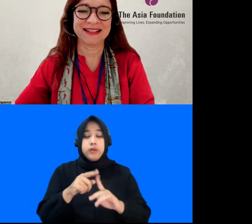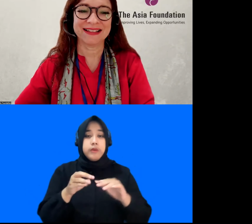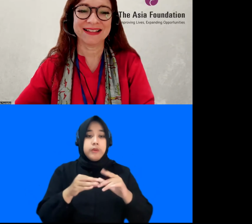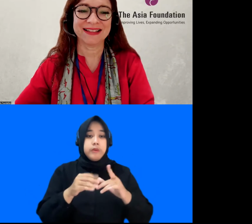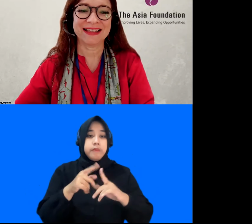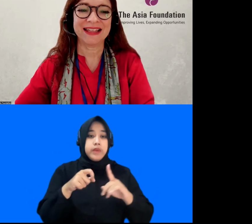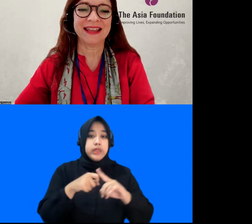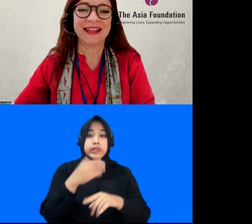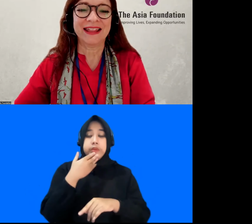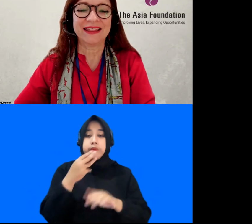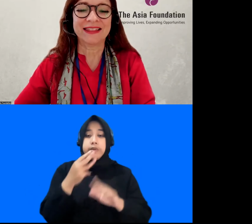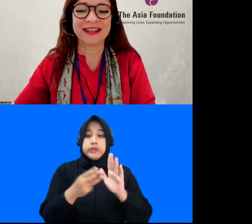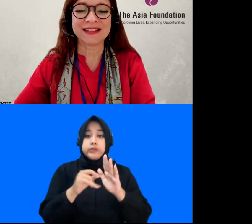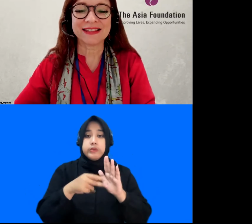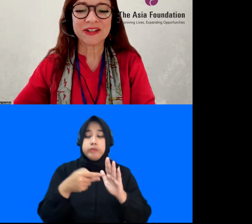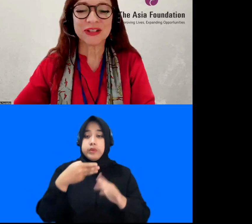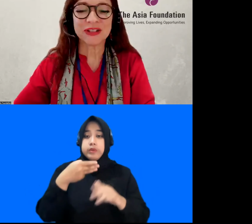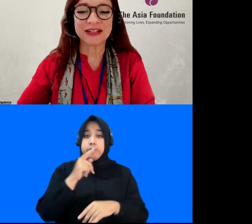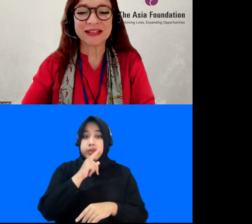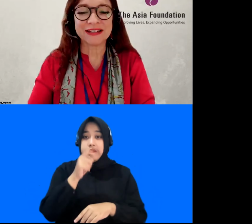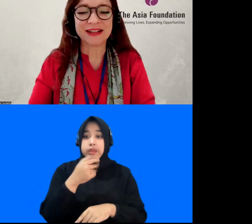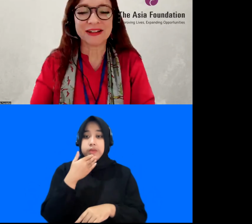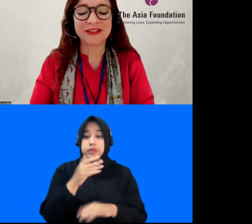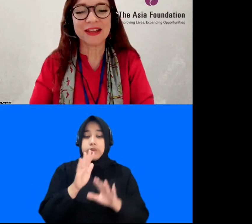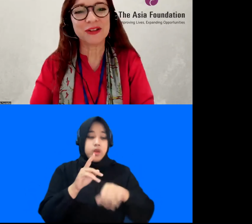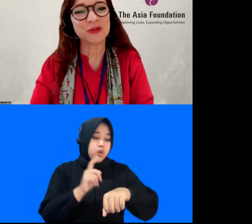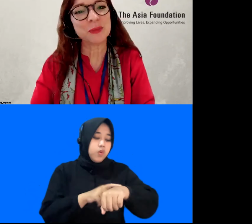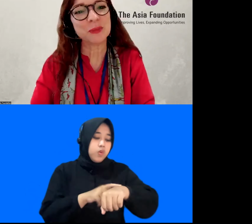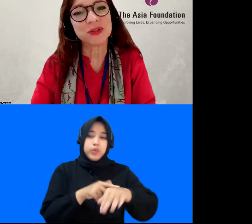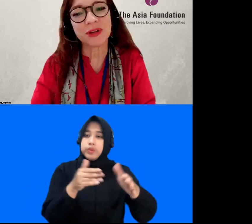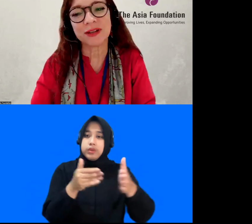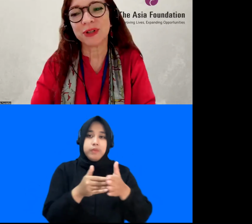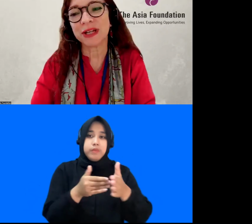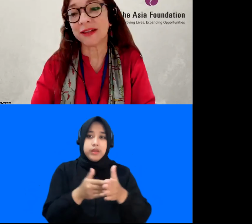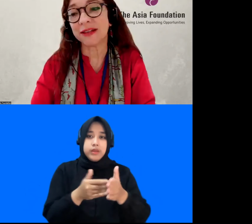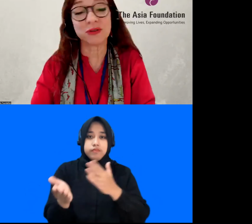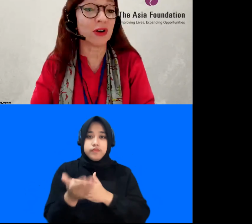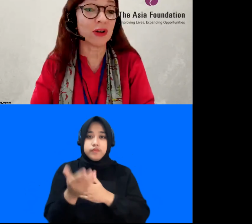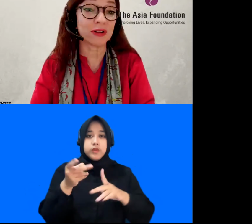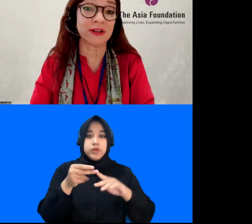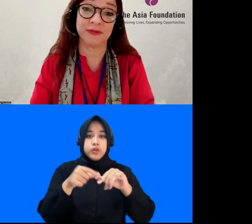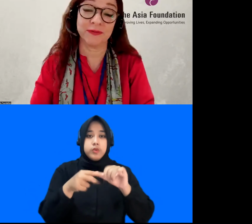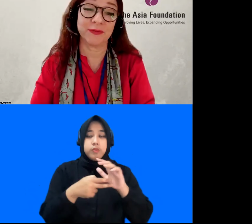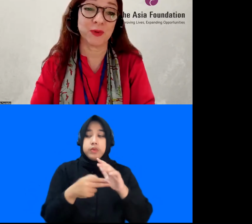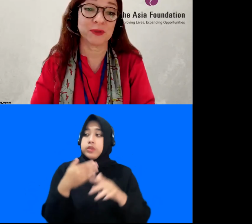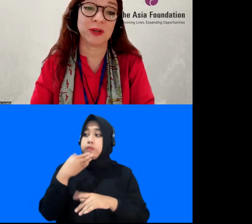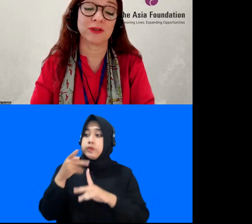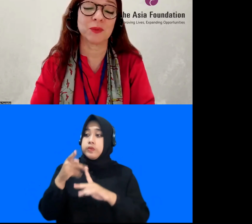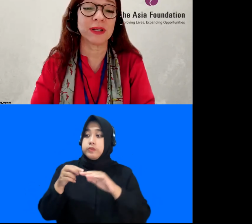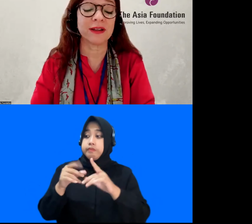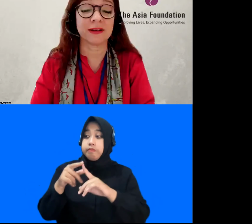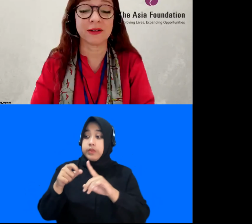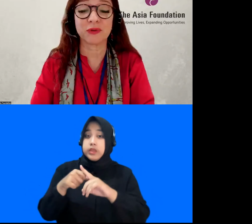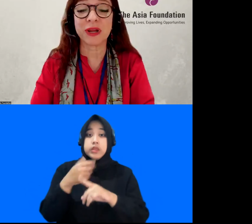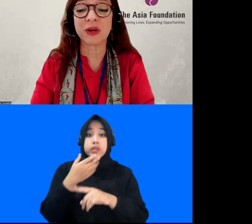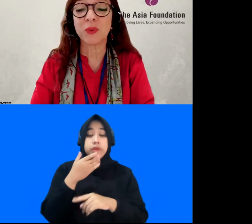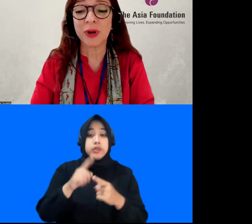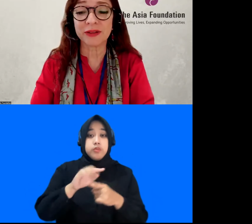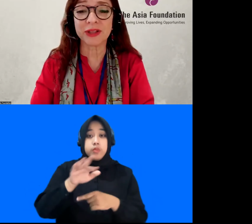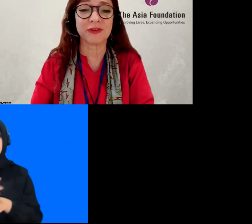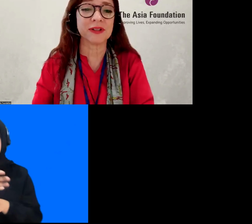Robin. Thanks, Nicola, and thank you to Patrick, and really thank you to all of four speakers. What a